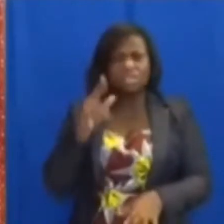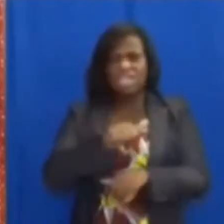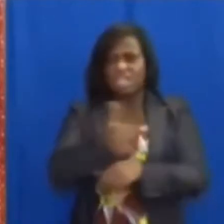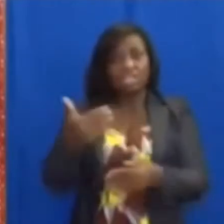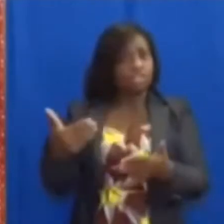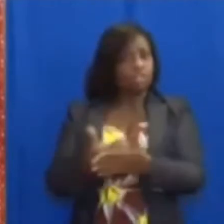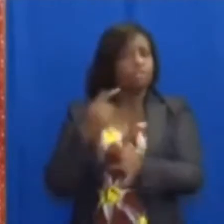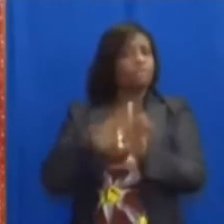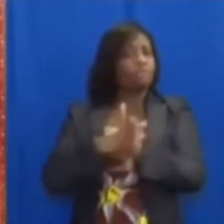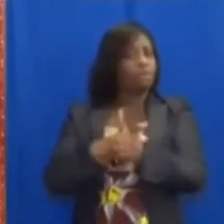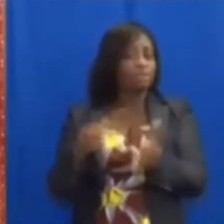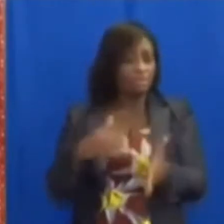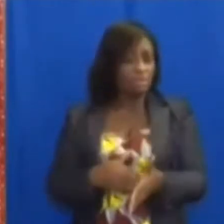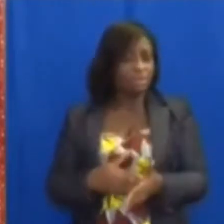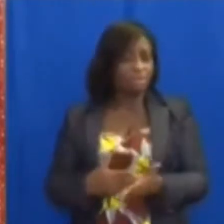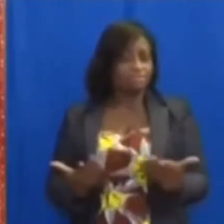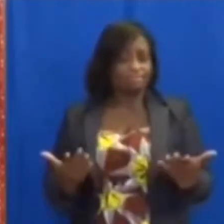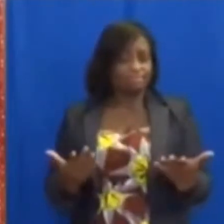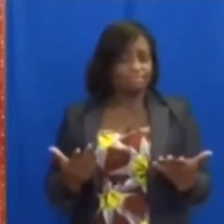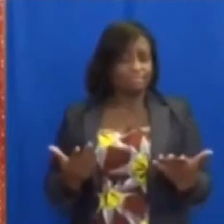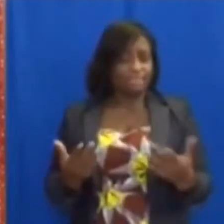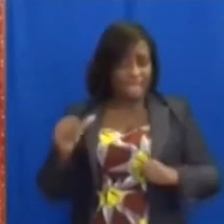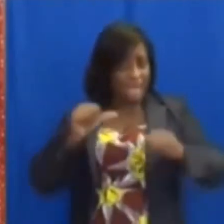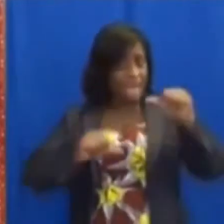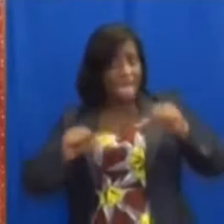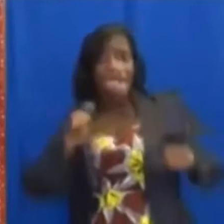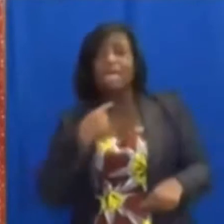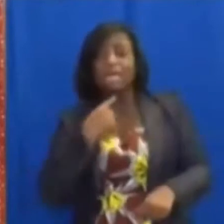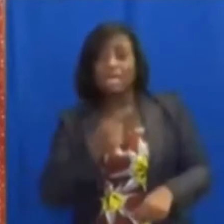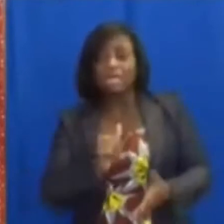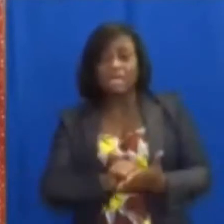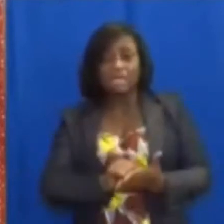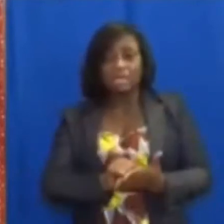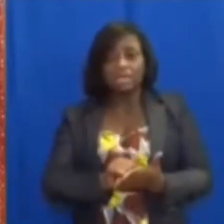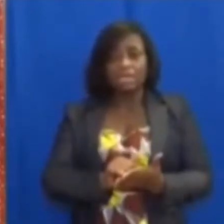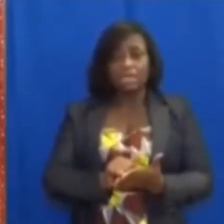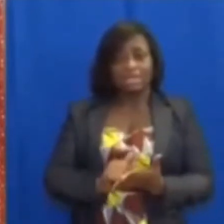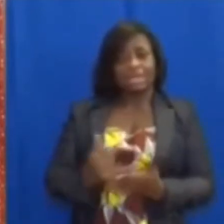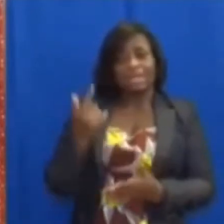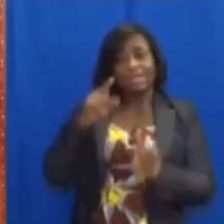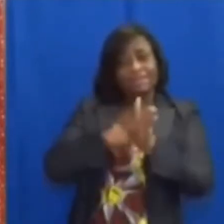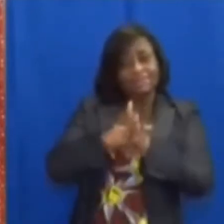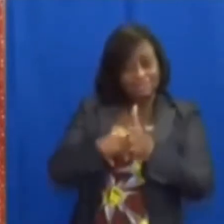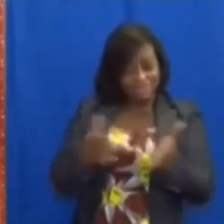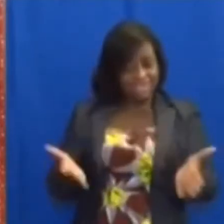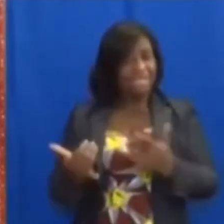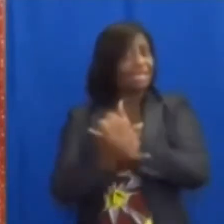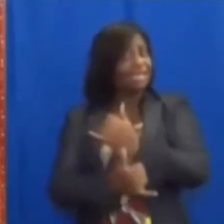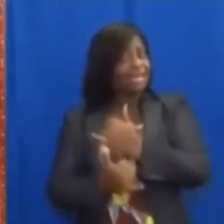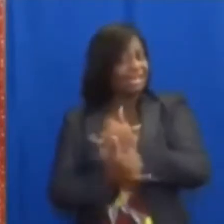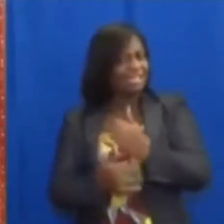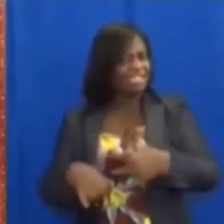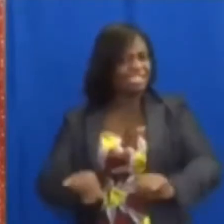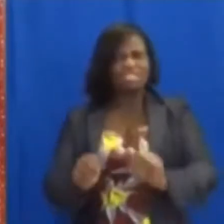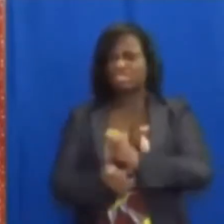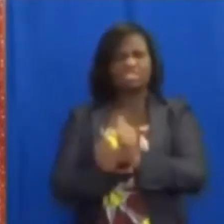any case of this new variant. Our scientists tell us that the genetic makeup of the virus in the country